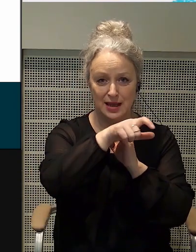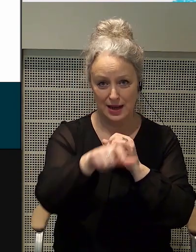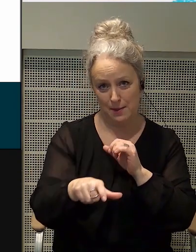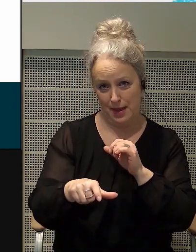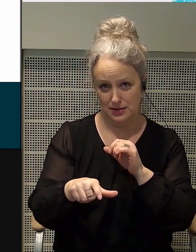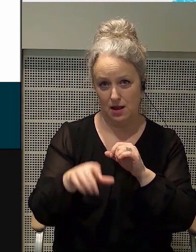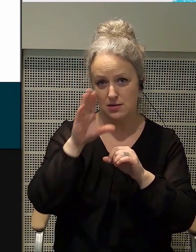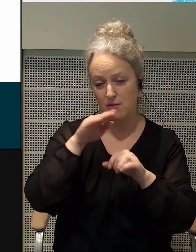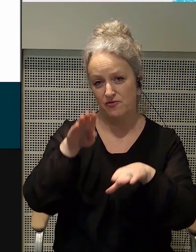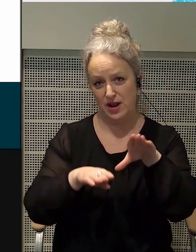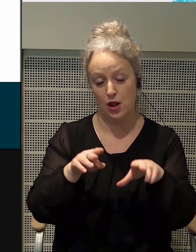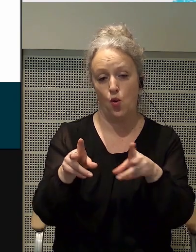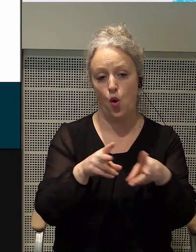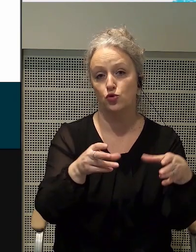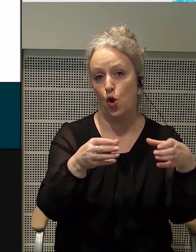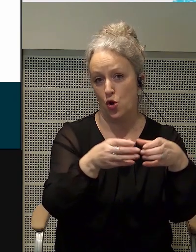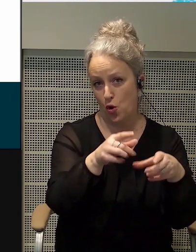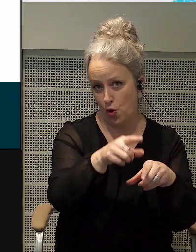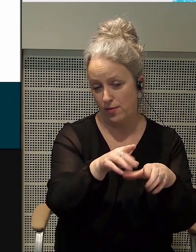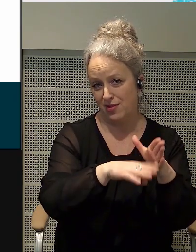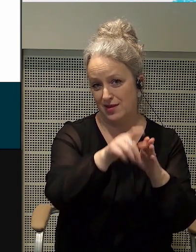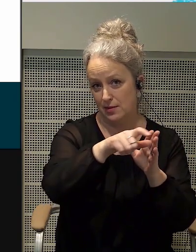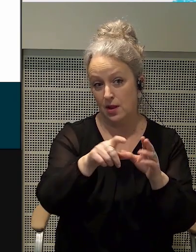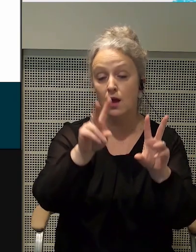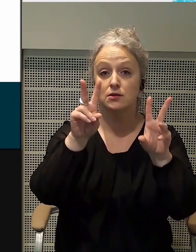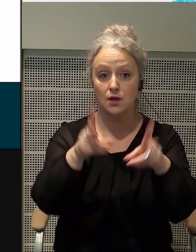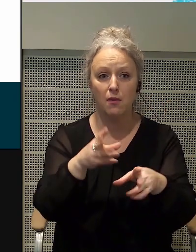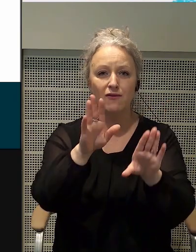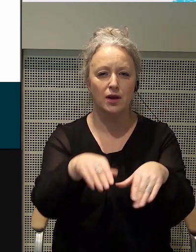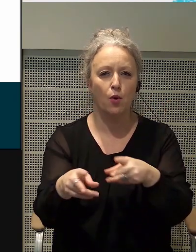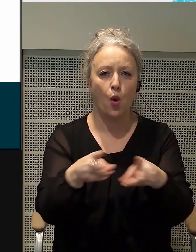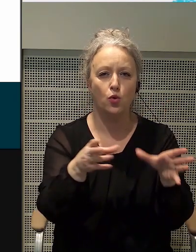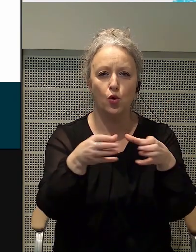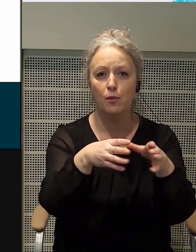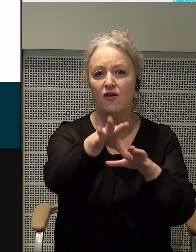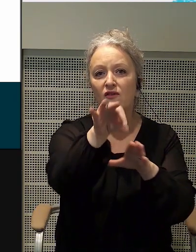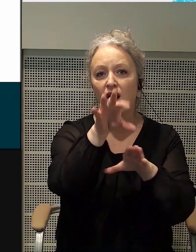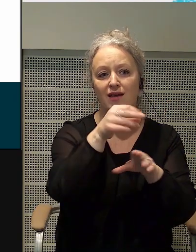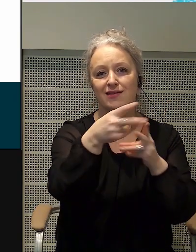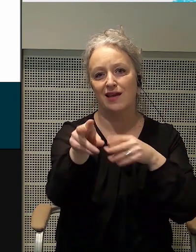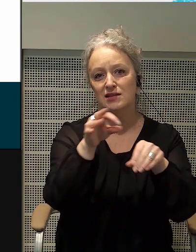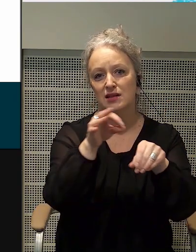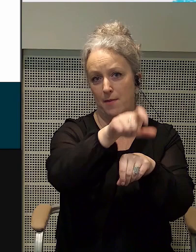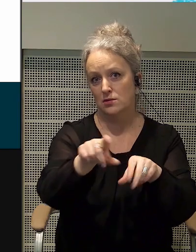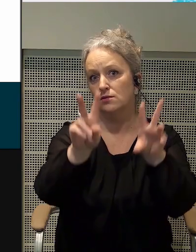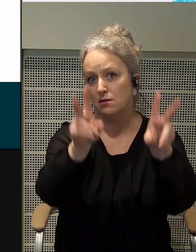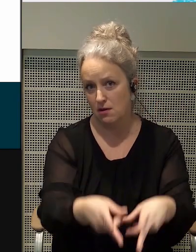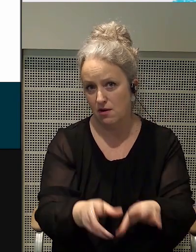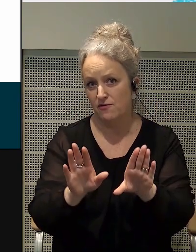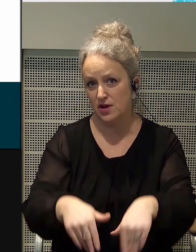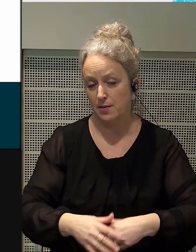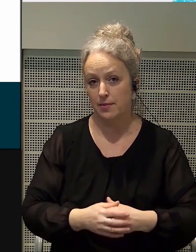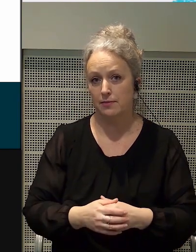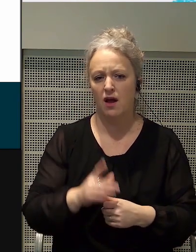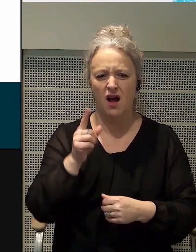It might be very general, and sometimes people find it very tedious to complete because they don't always feel it concerns